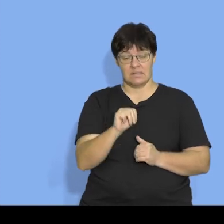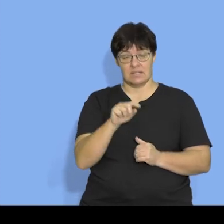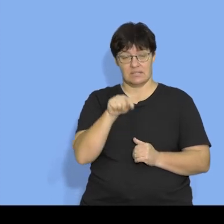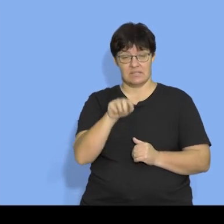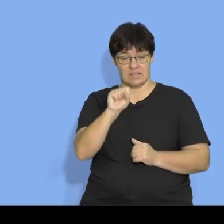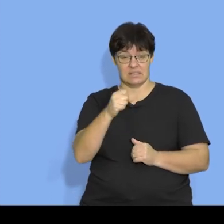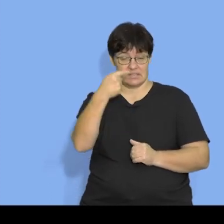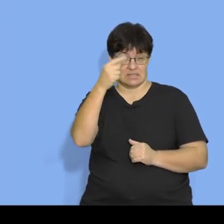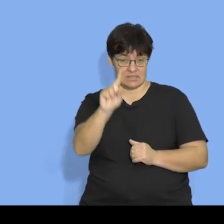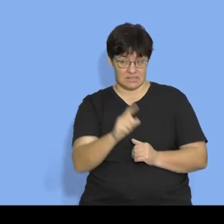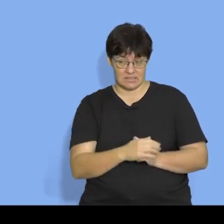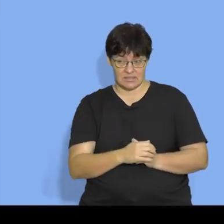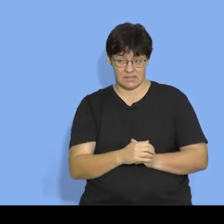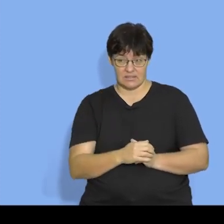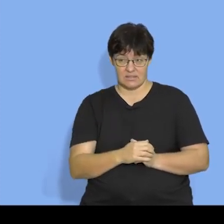second